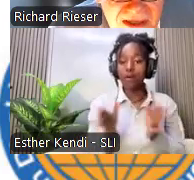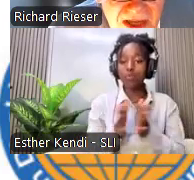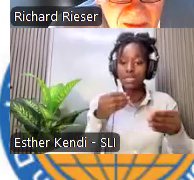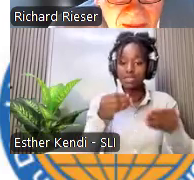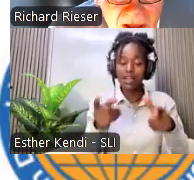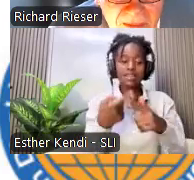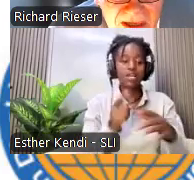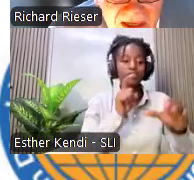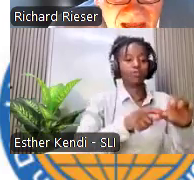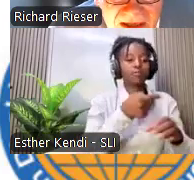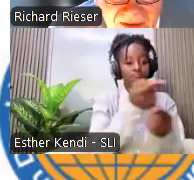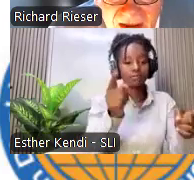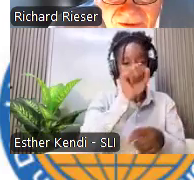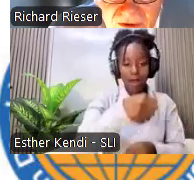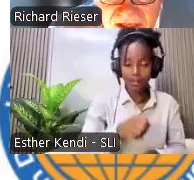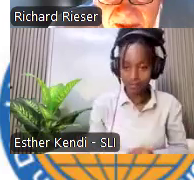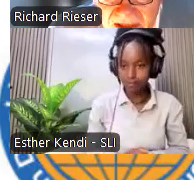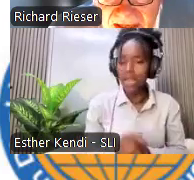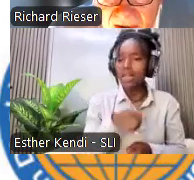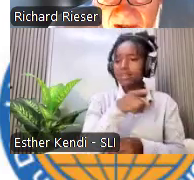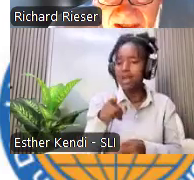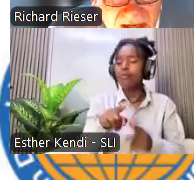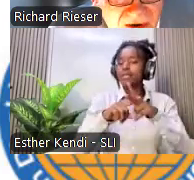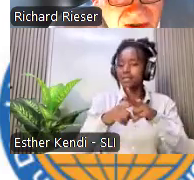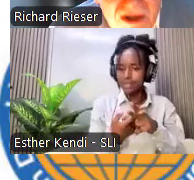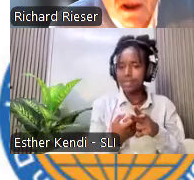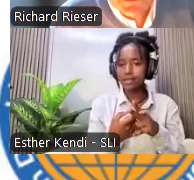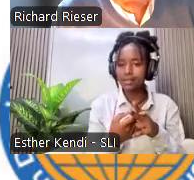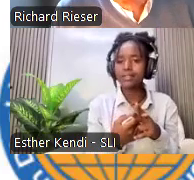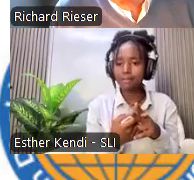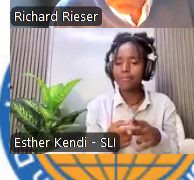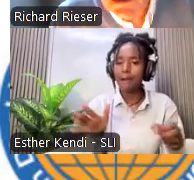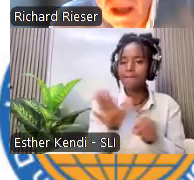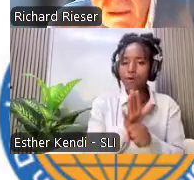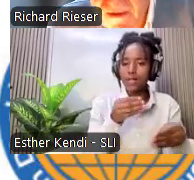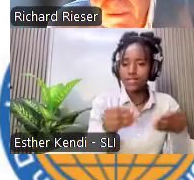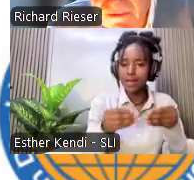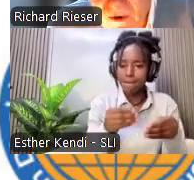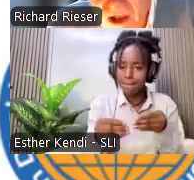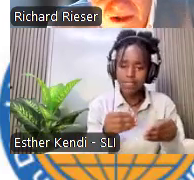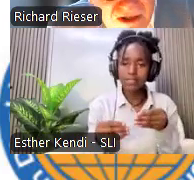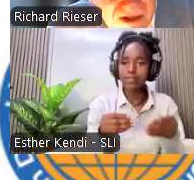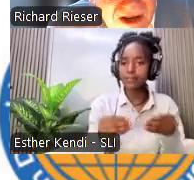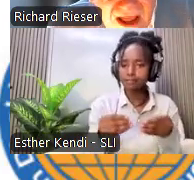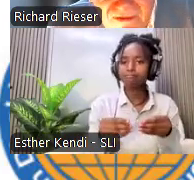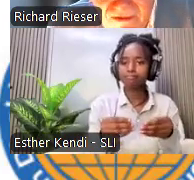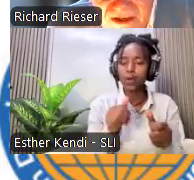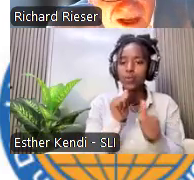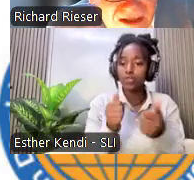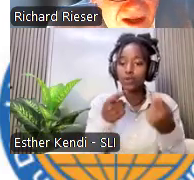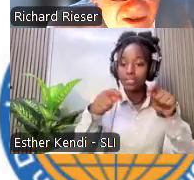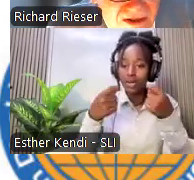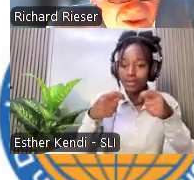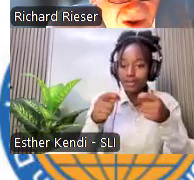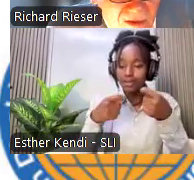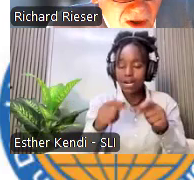implement UNCRPD and develop full disability equality across what was then 54 countries and now